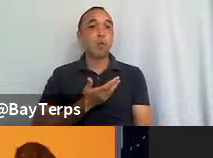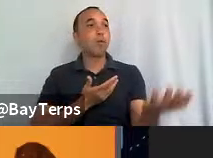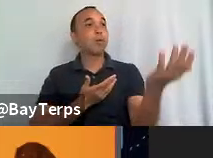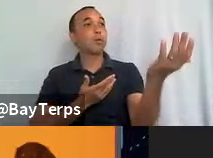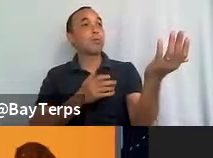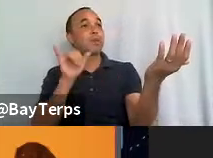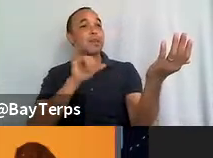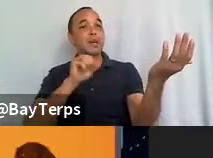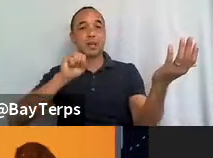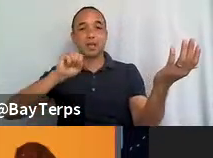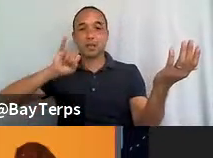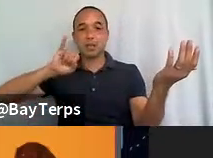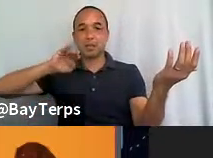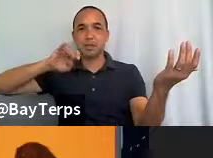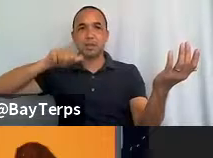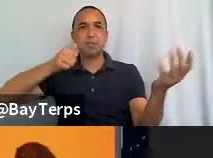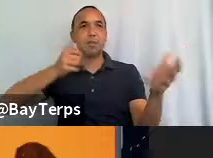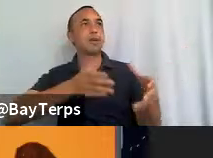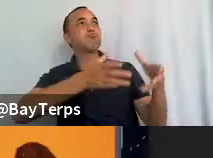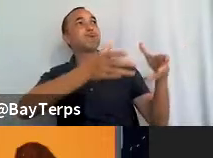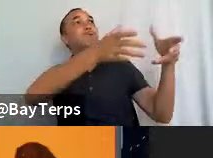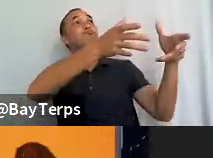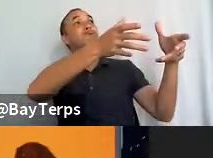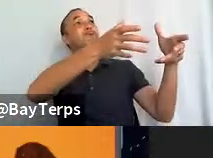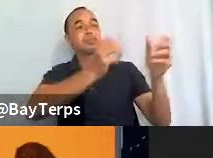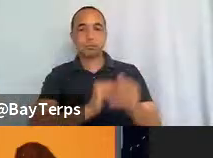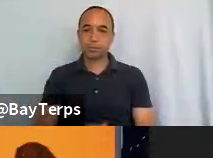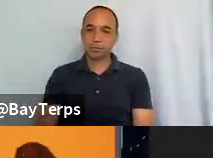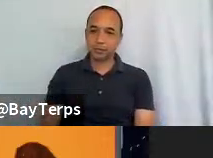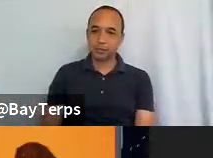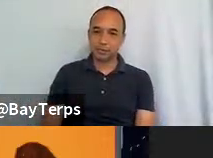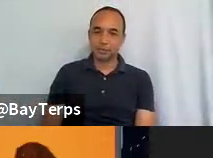Simba for this photo.